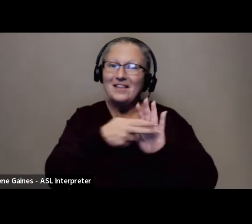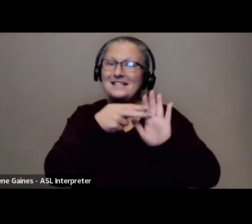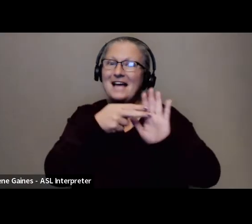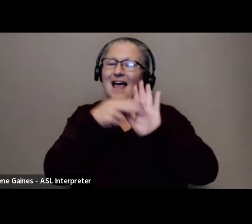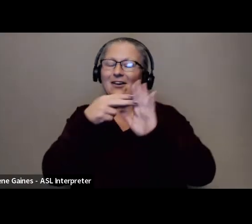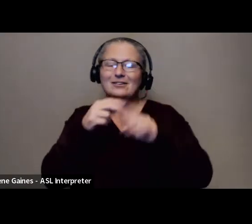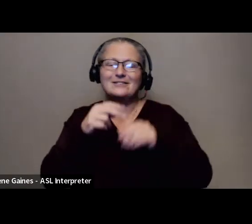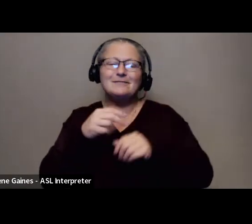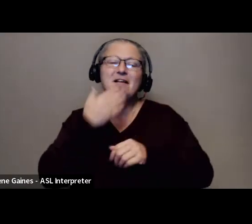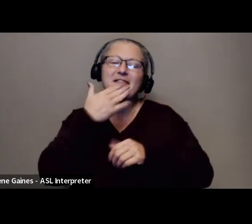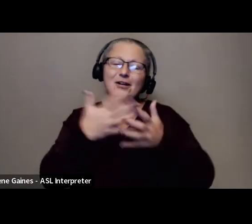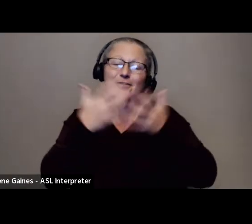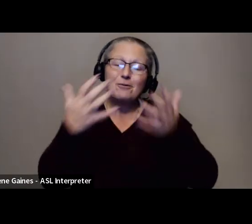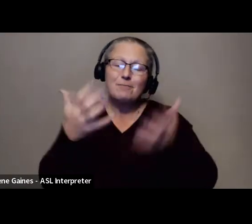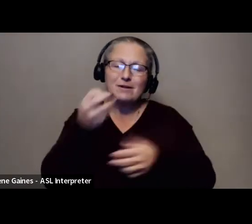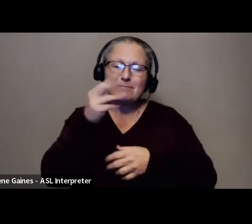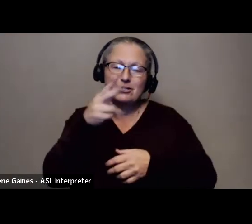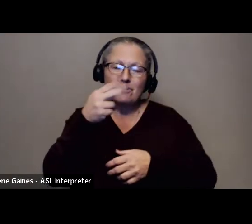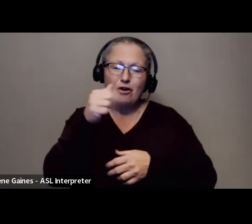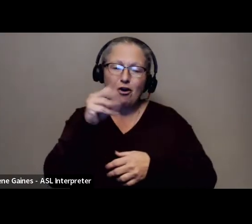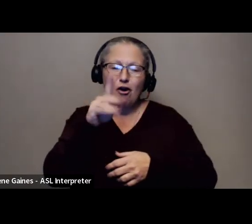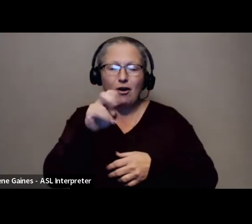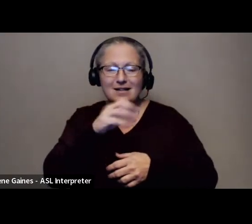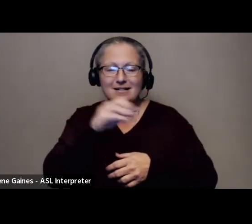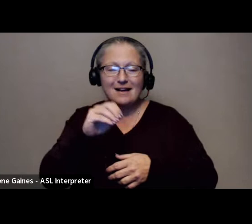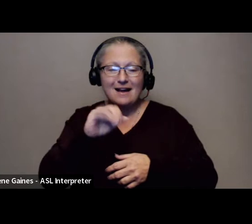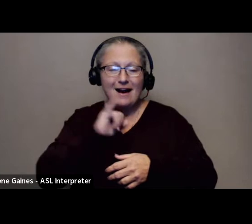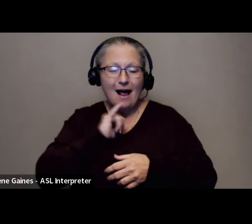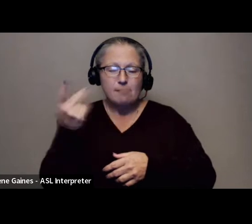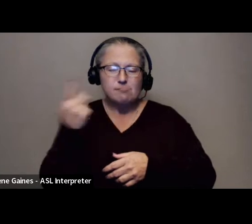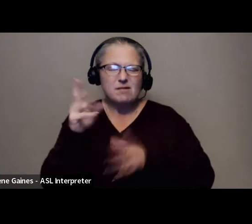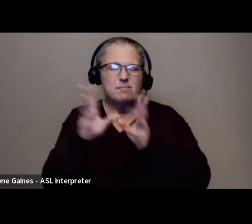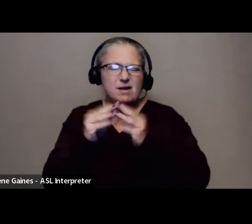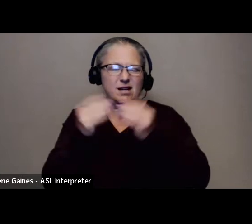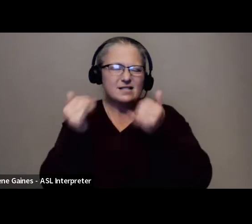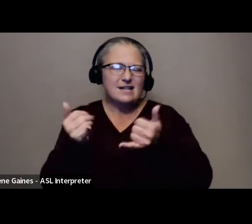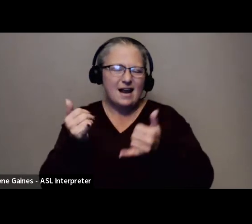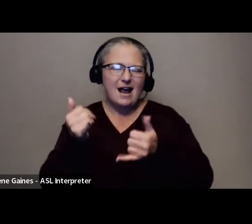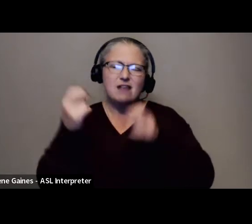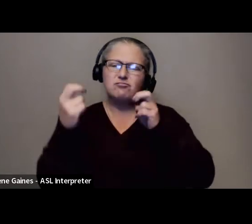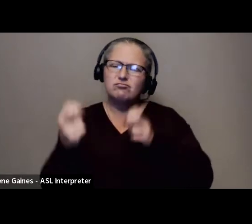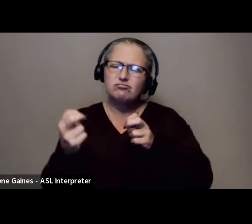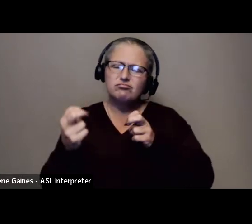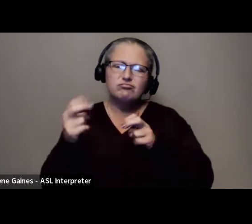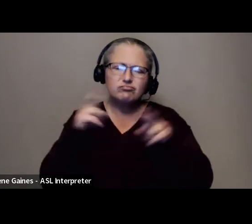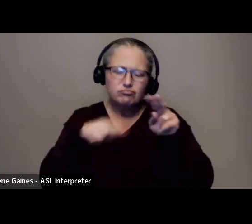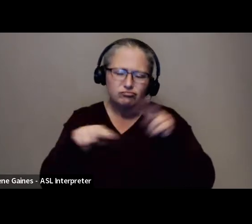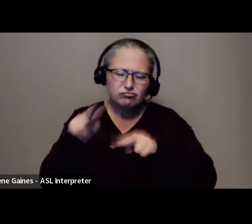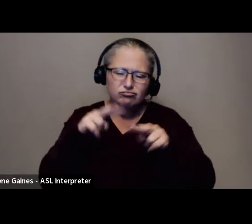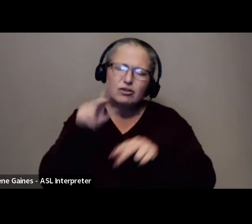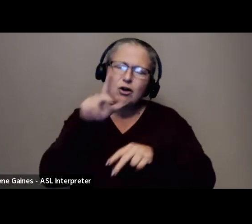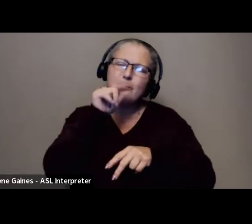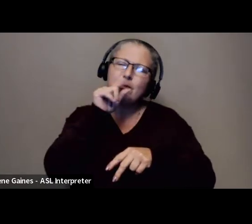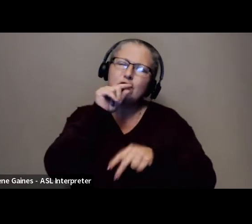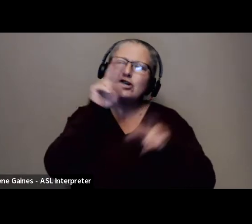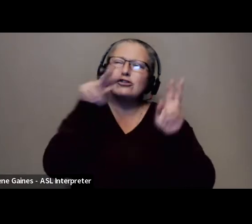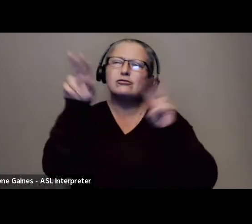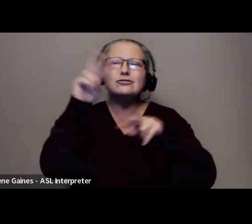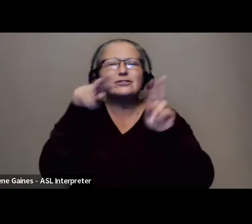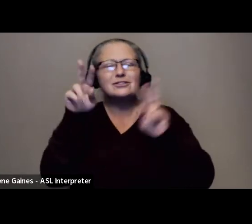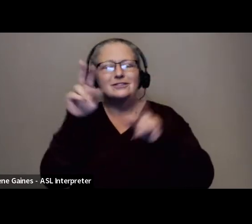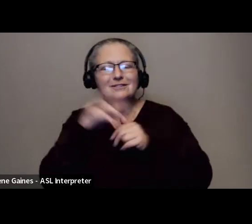much. Mr. Hawkins and I had a lovely meeting today, just sitting looking at the birds at